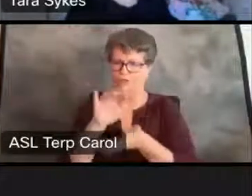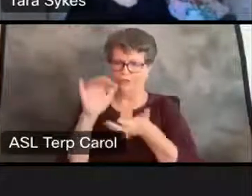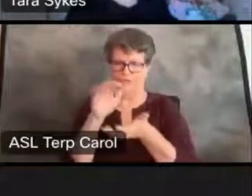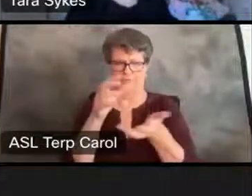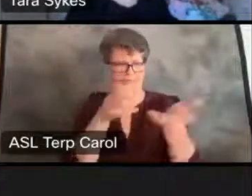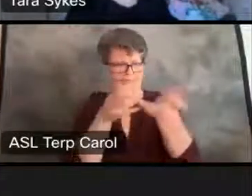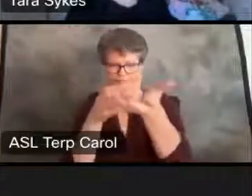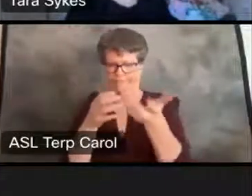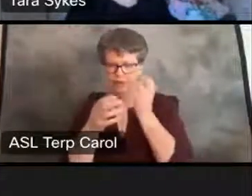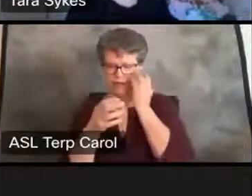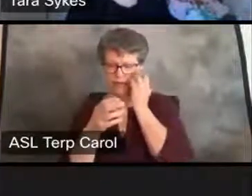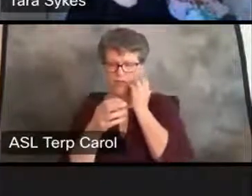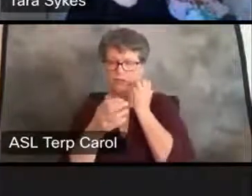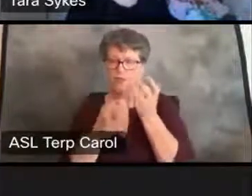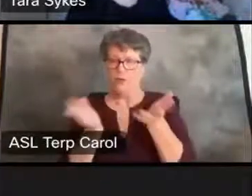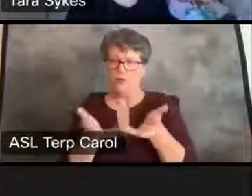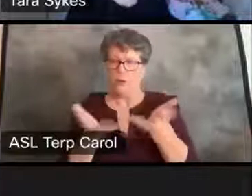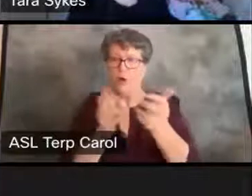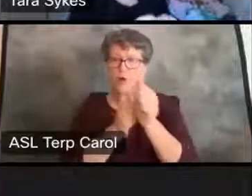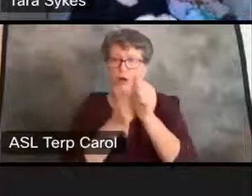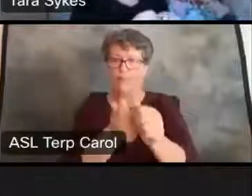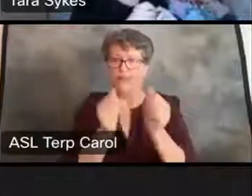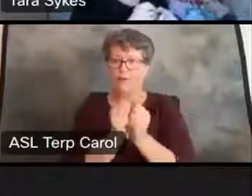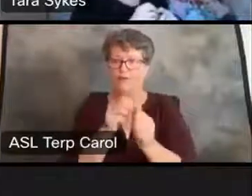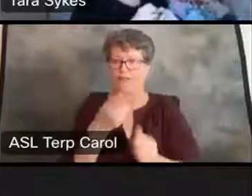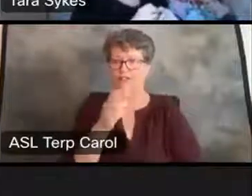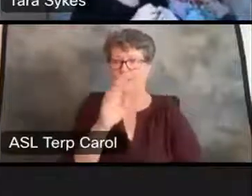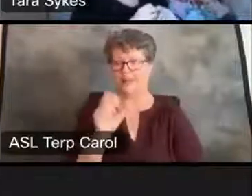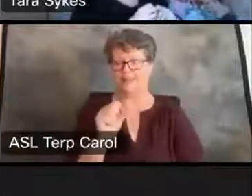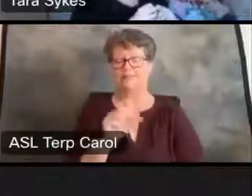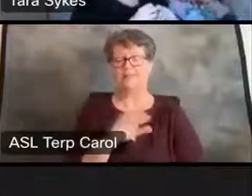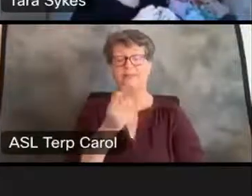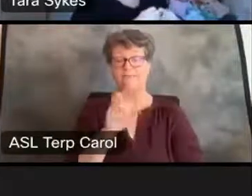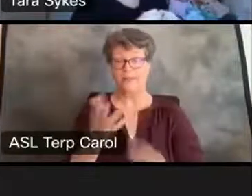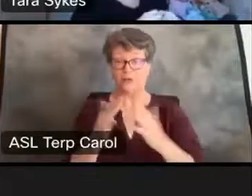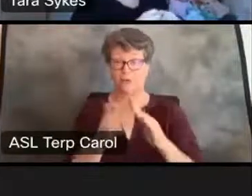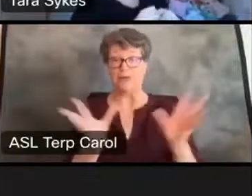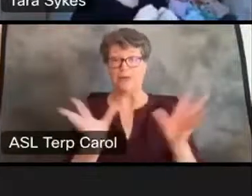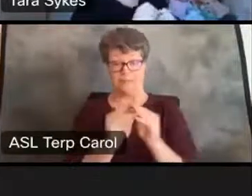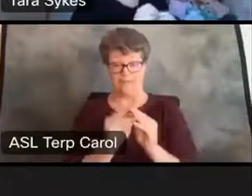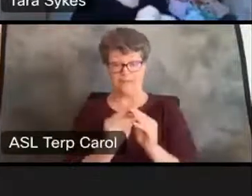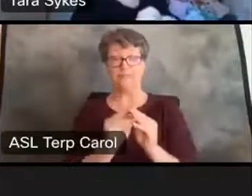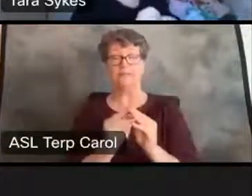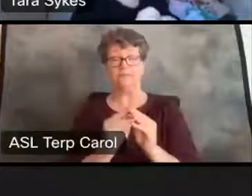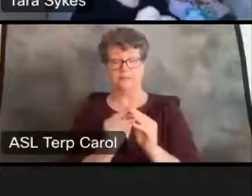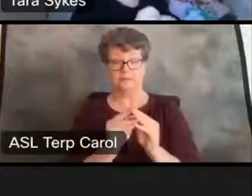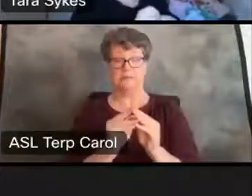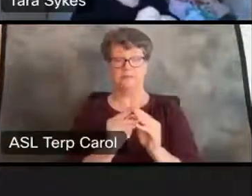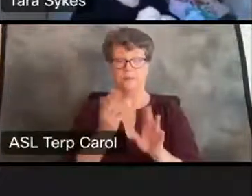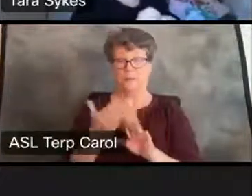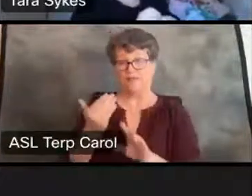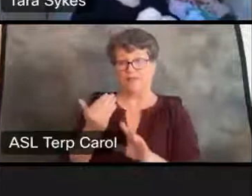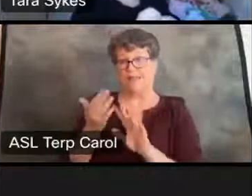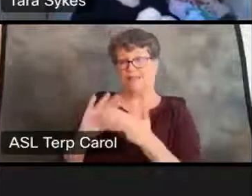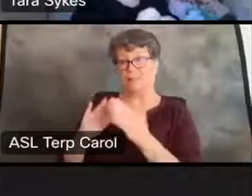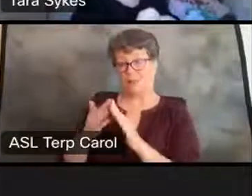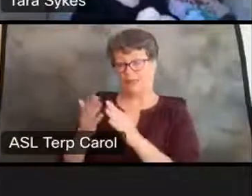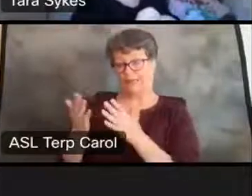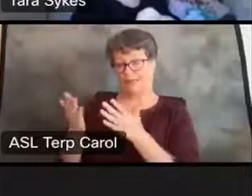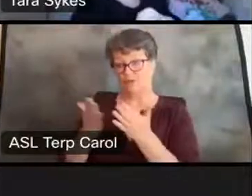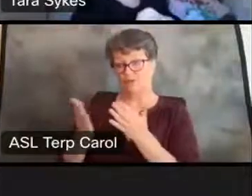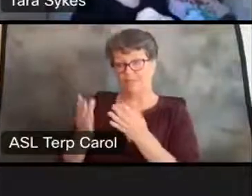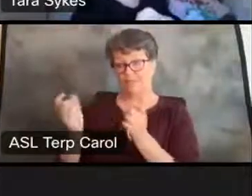The HCBS services funding to support compliance. Alta California Regional Center was charged a couple months ago to work